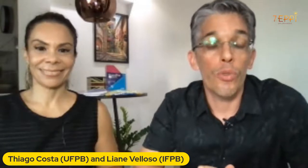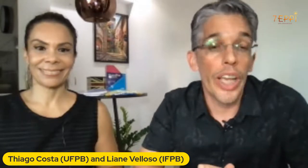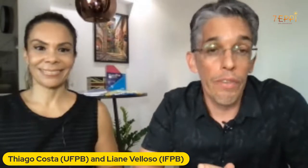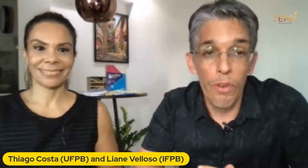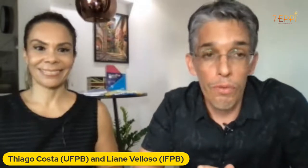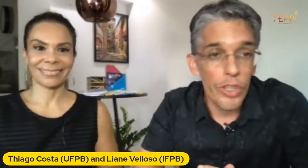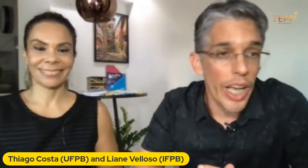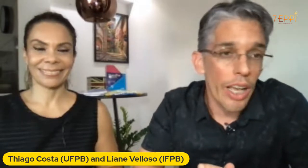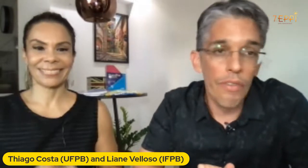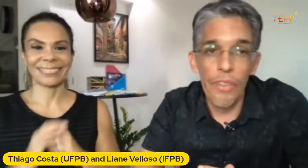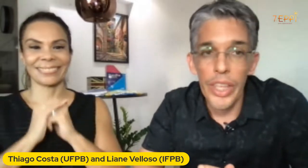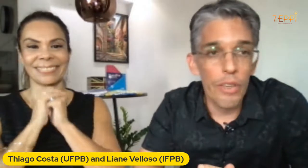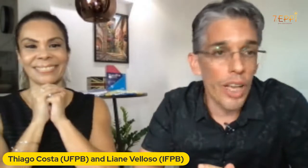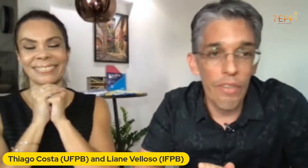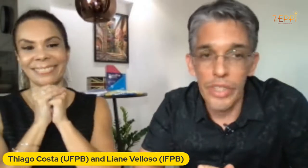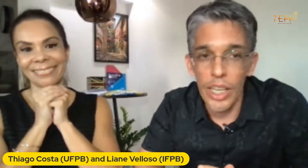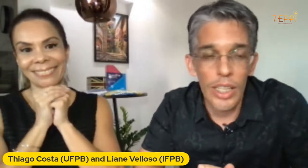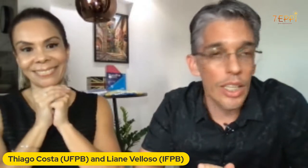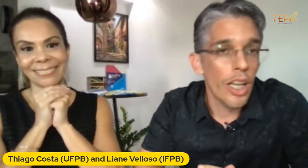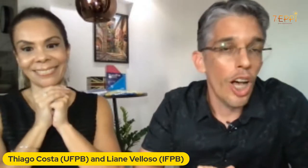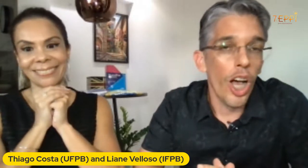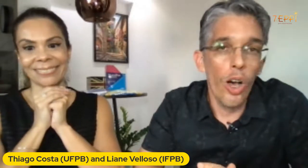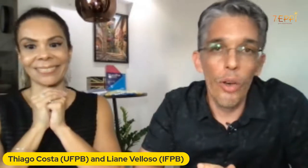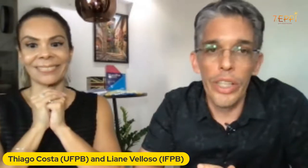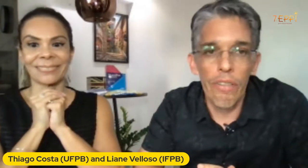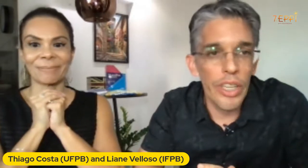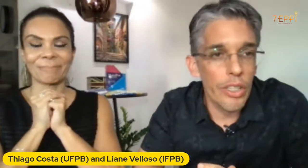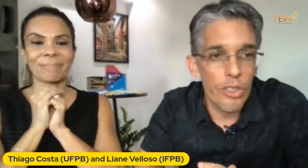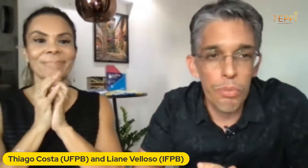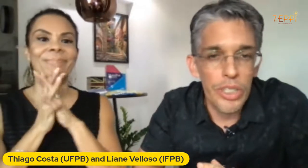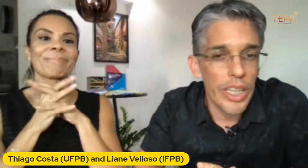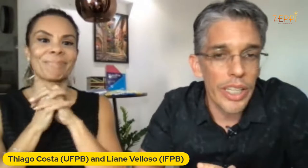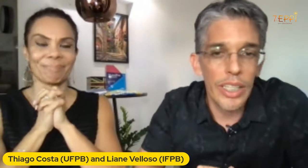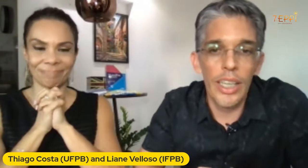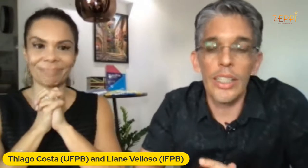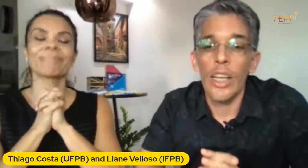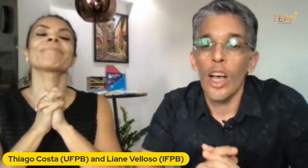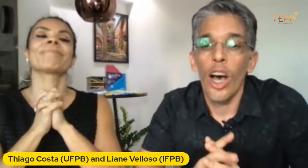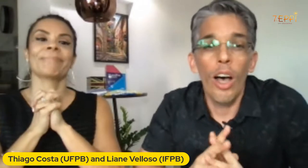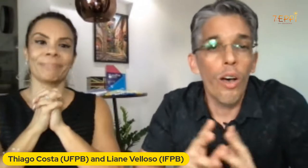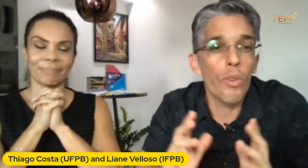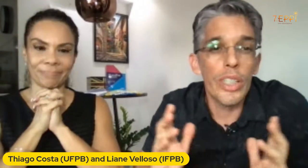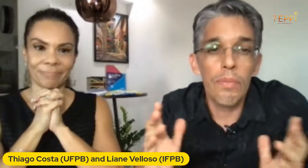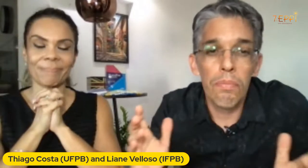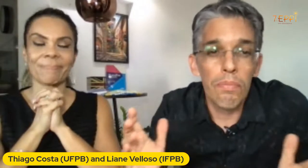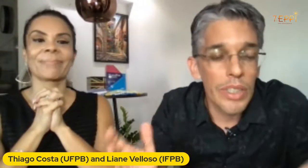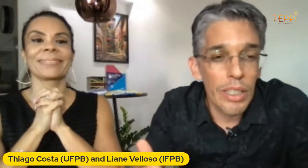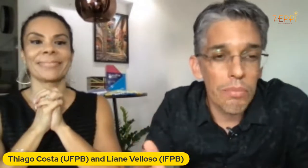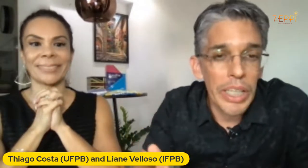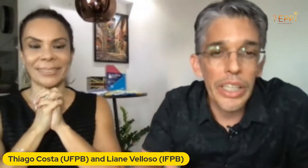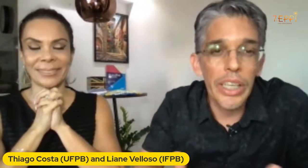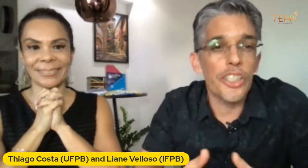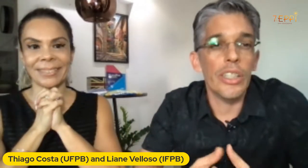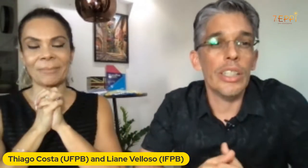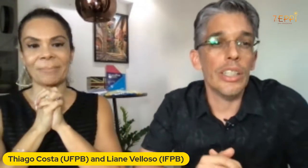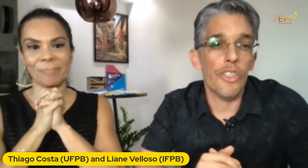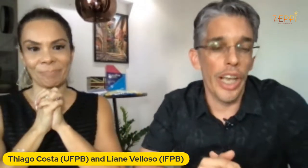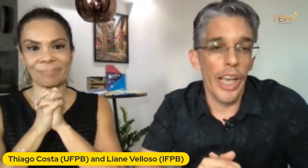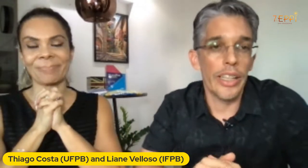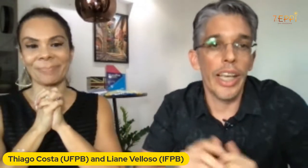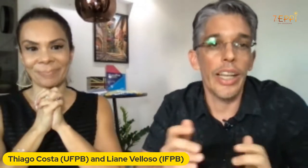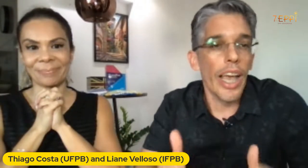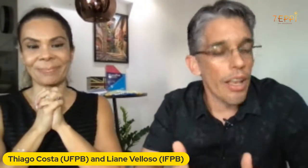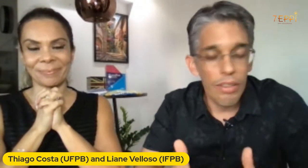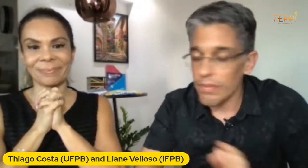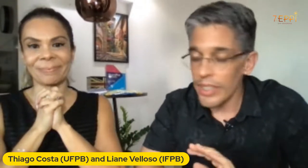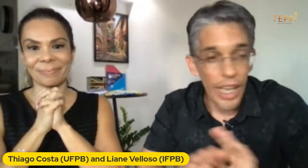so grateful for everything you have done, all the videos you presented, all the mediation in the